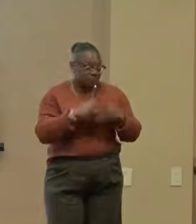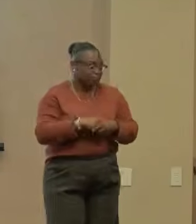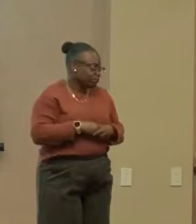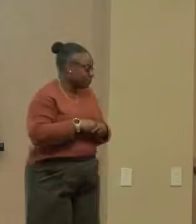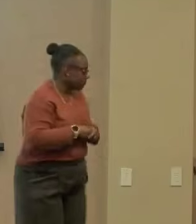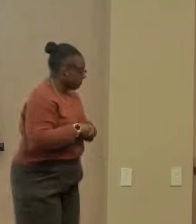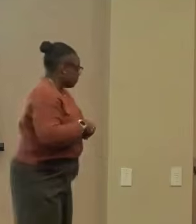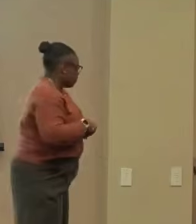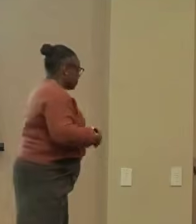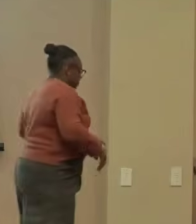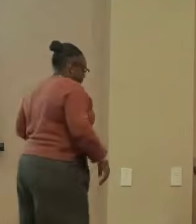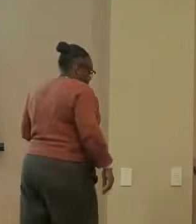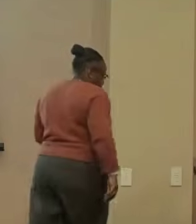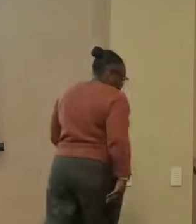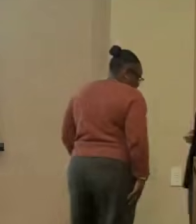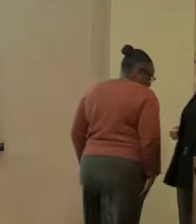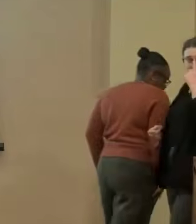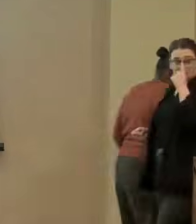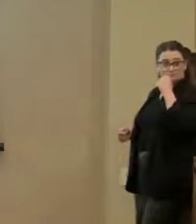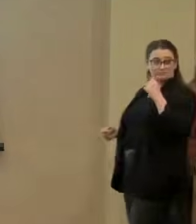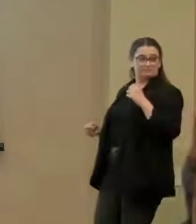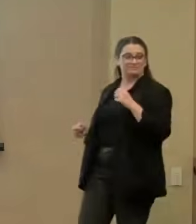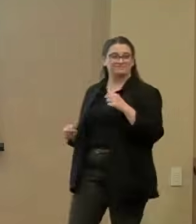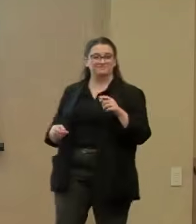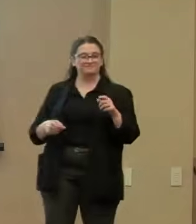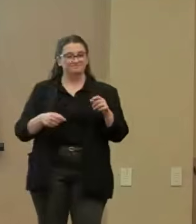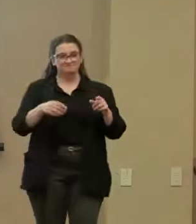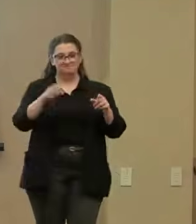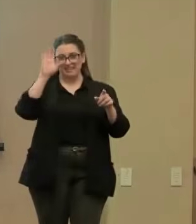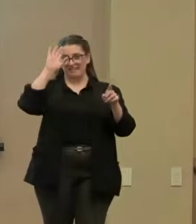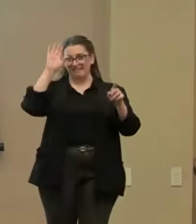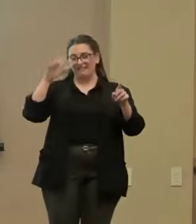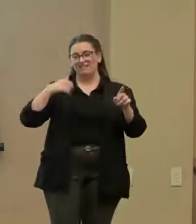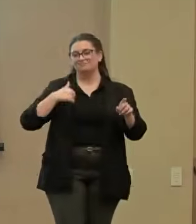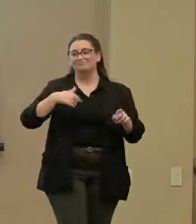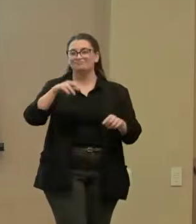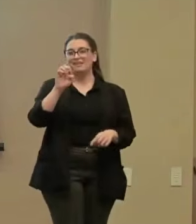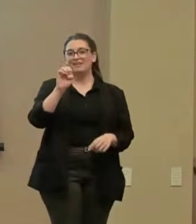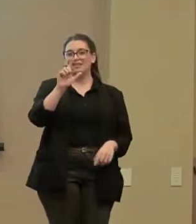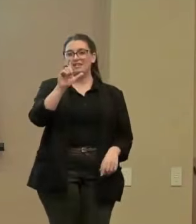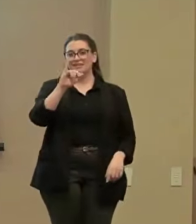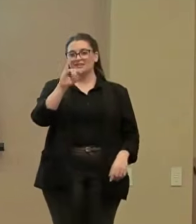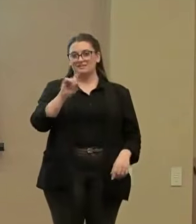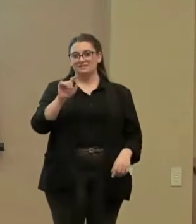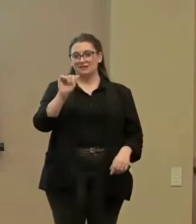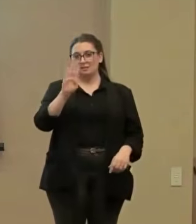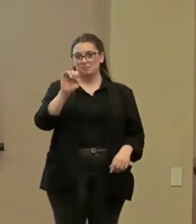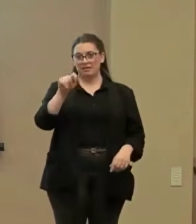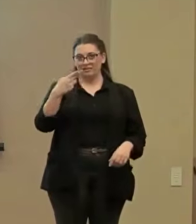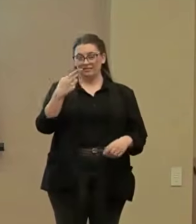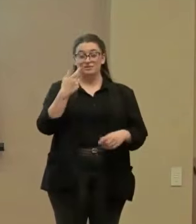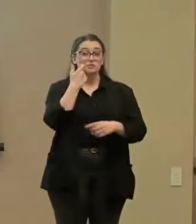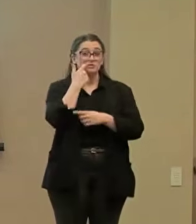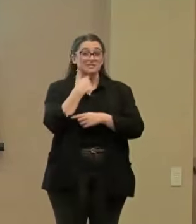Hi, I'm Elizabeth. So basically, I recently went back